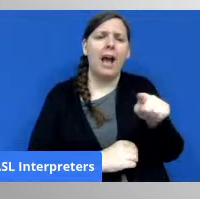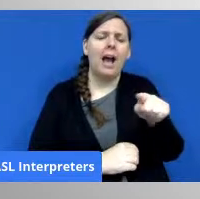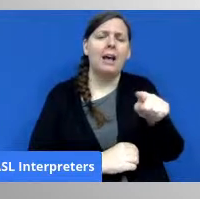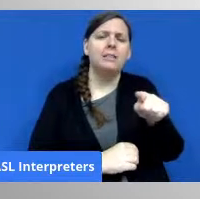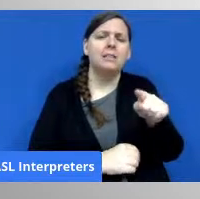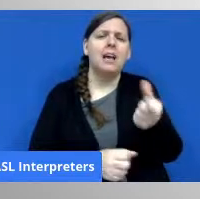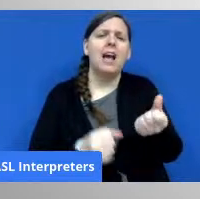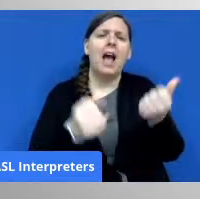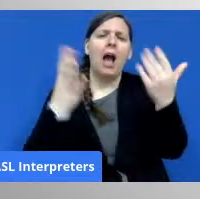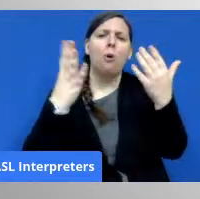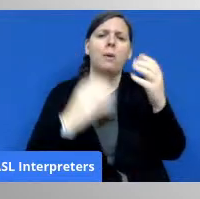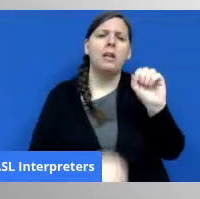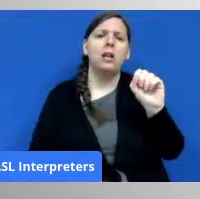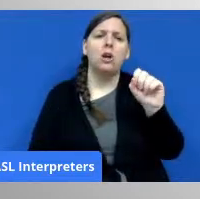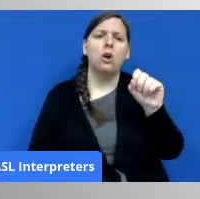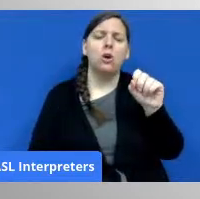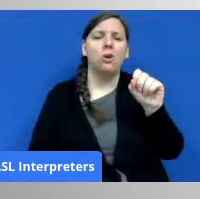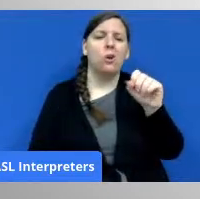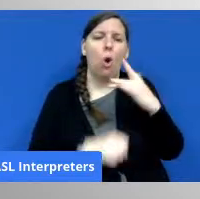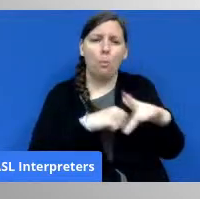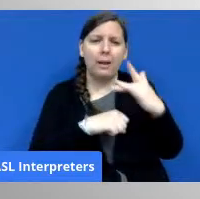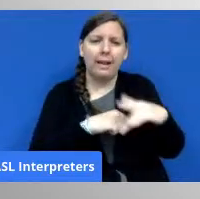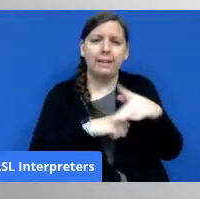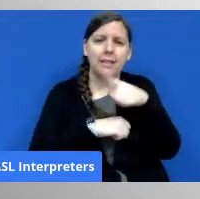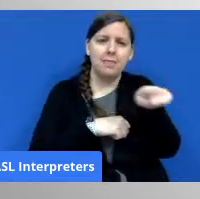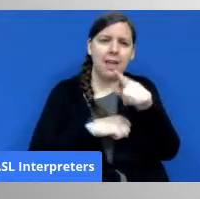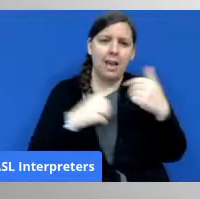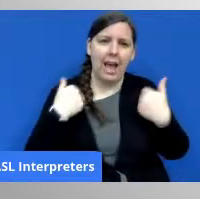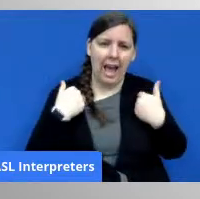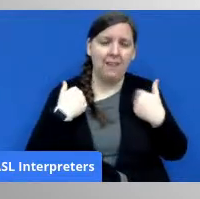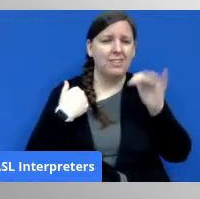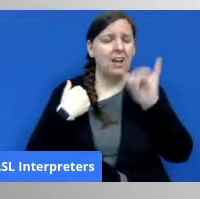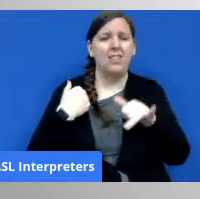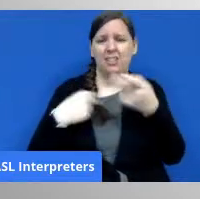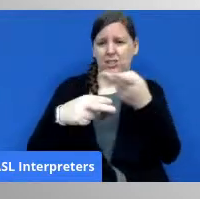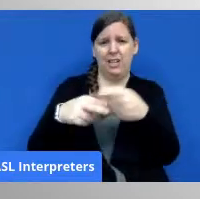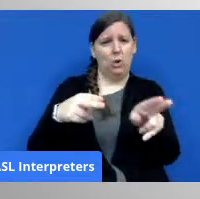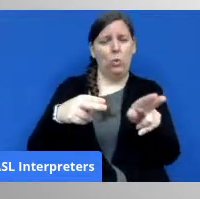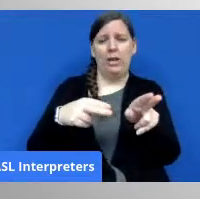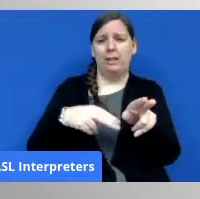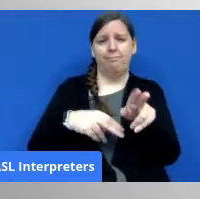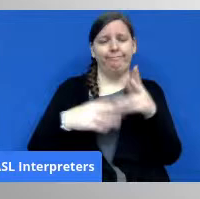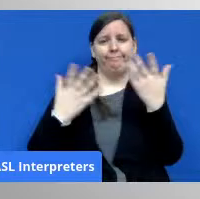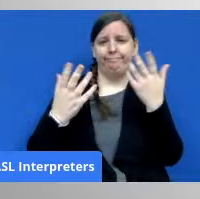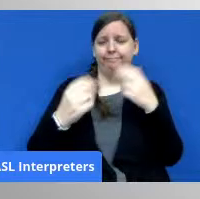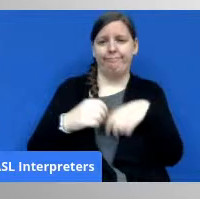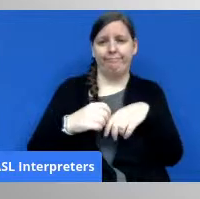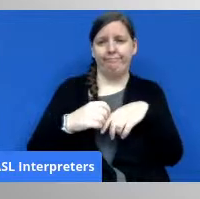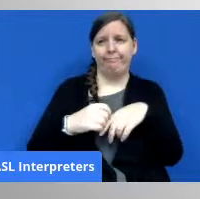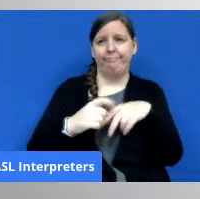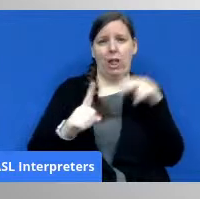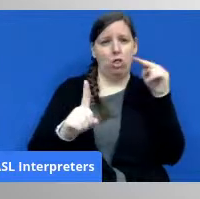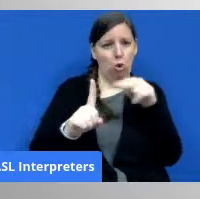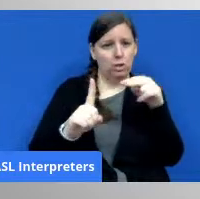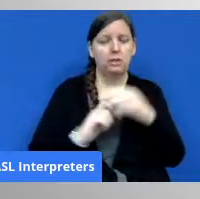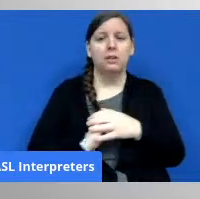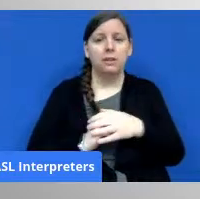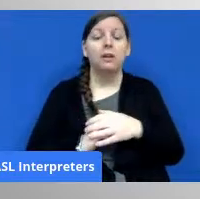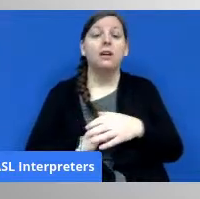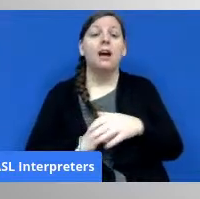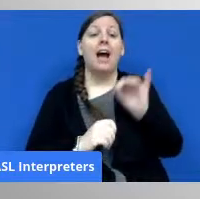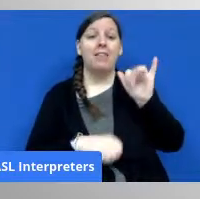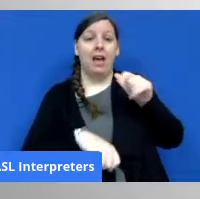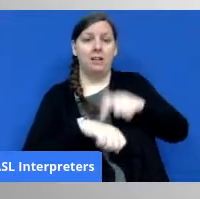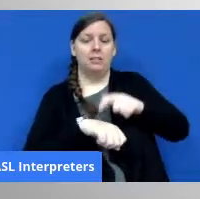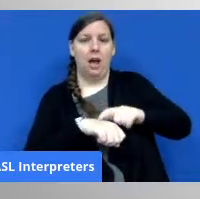many openings they had at the time. Now, again, this is a very quick snapshot. But at that time, for infants up